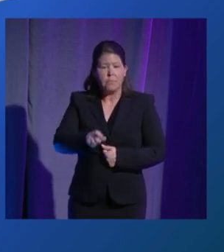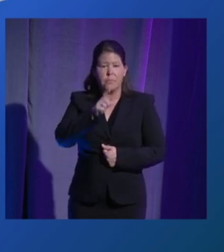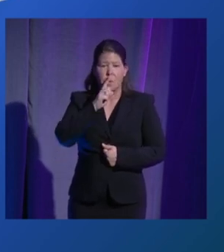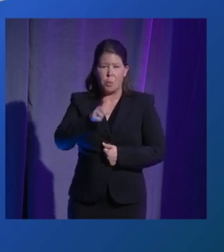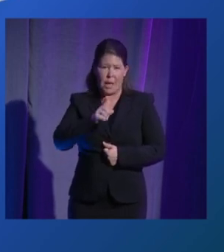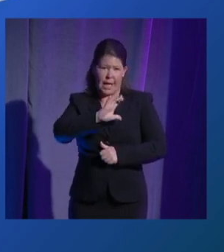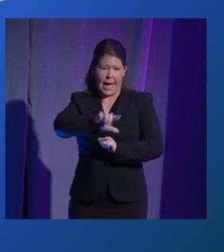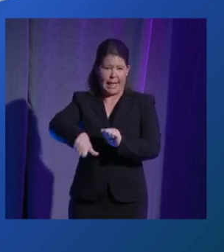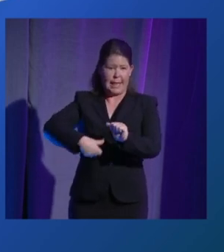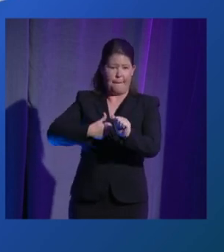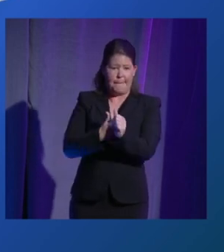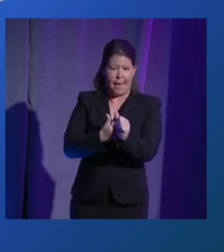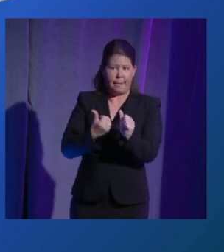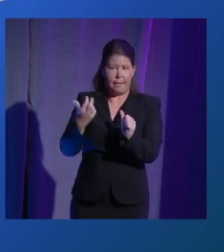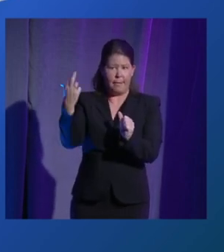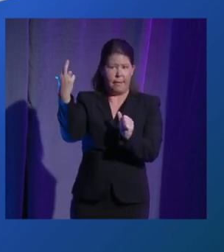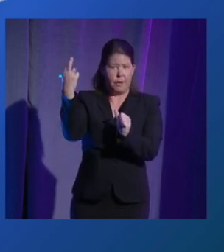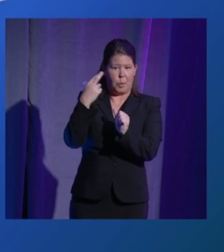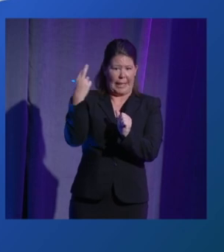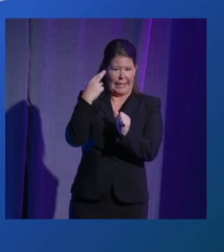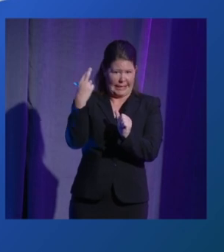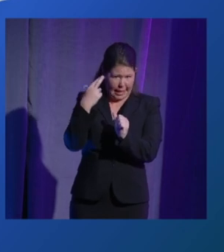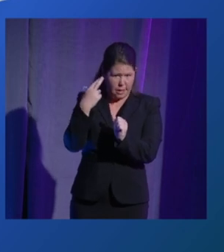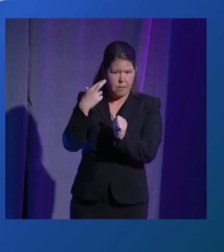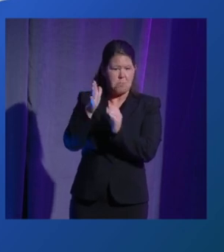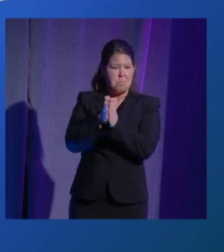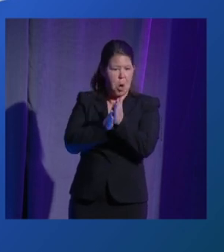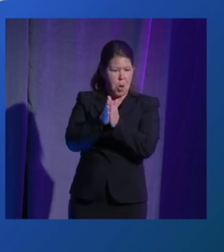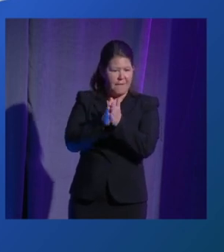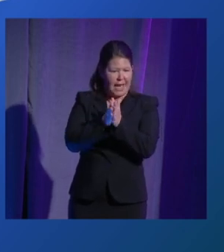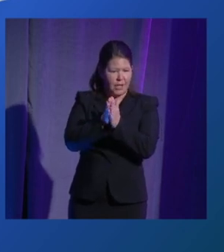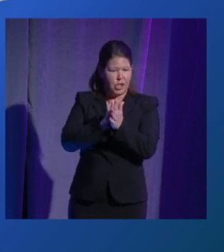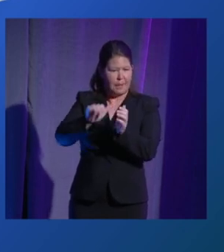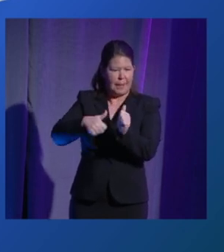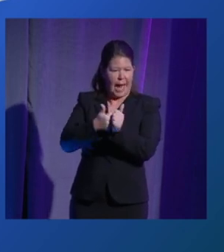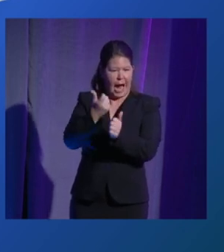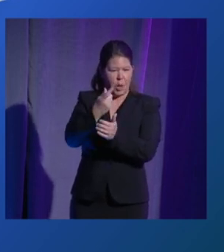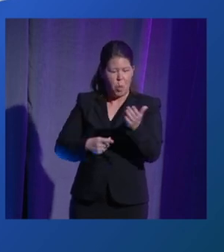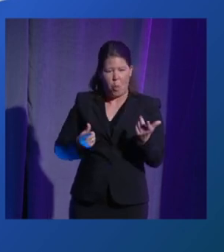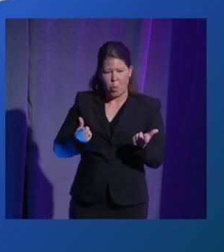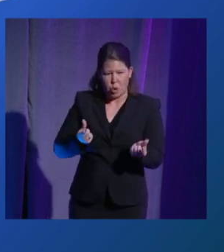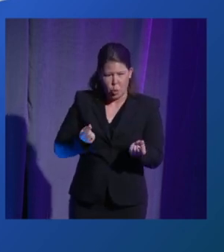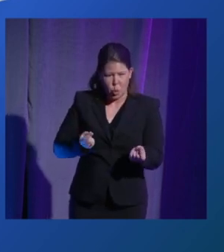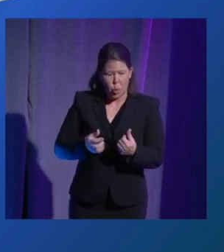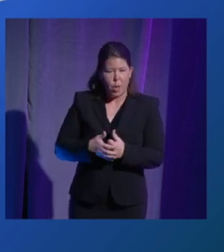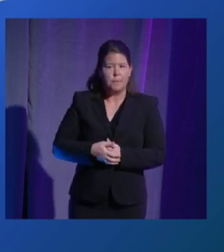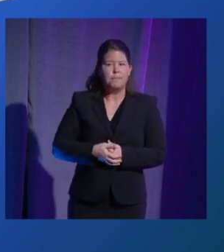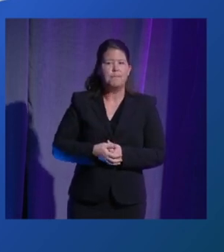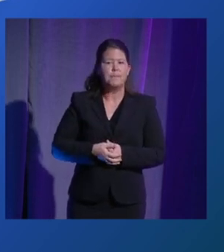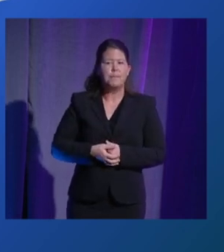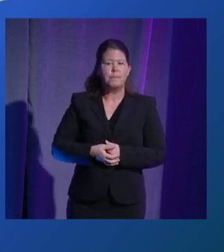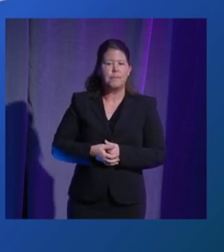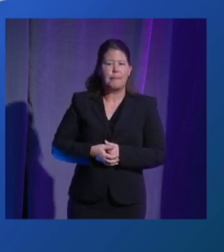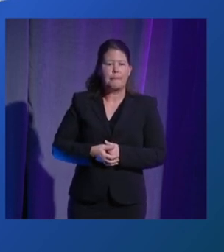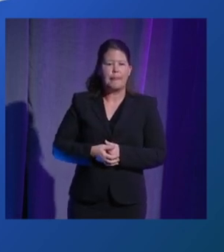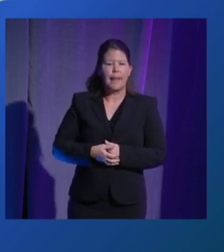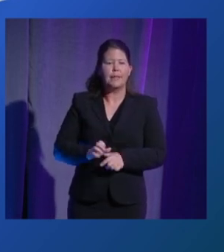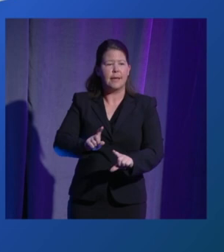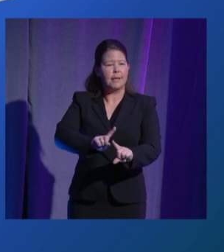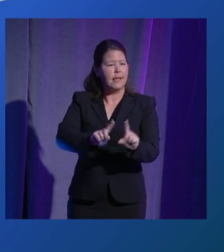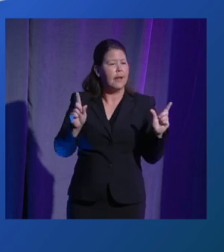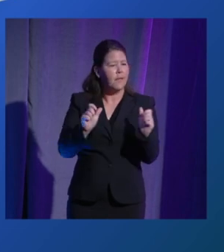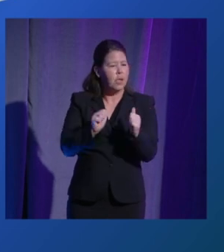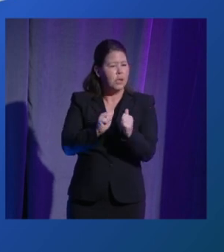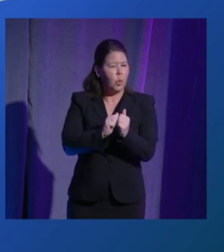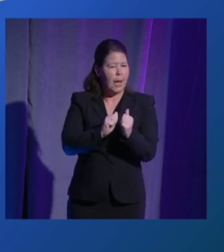do is as Gillum mentioned earlier on how to reduce the Laten between data generation to